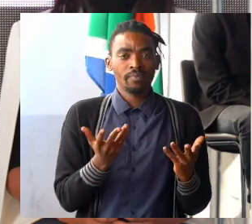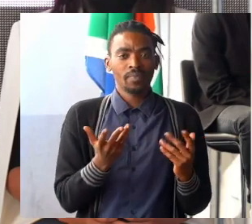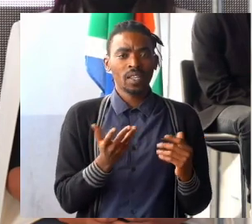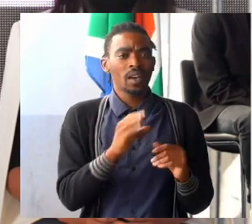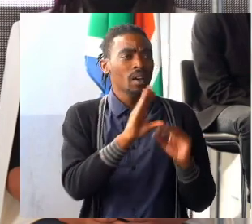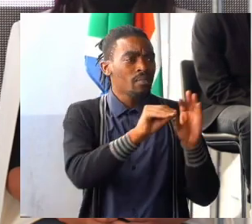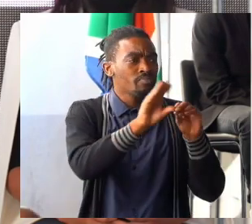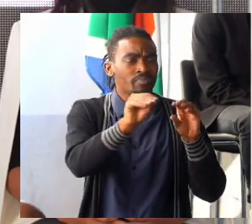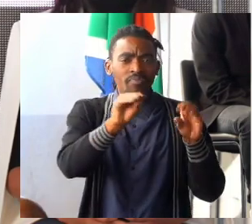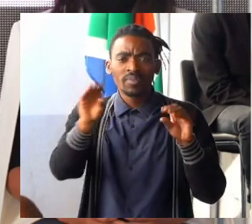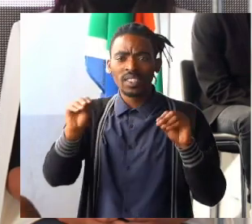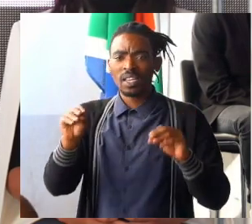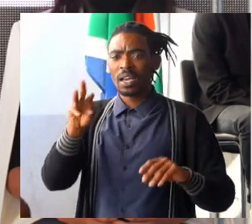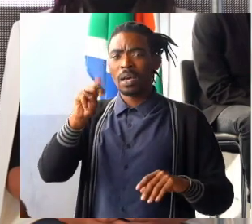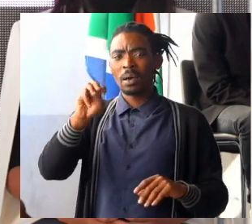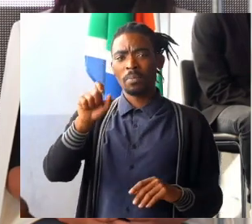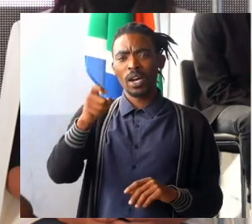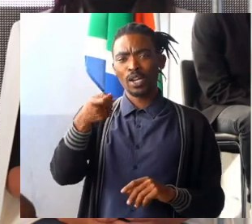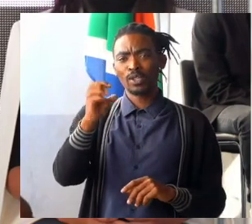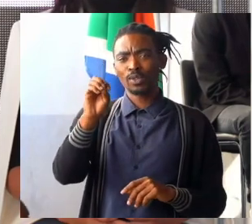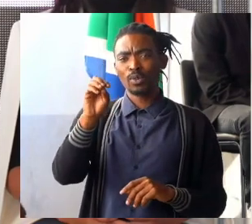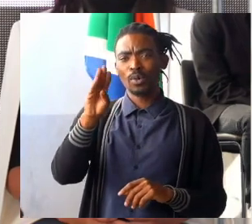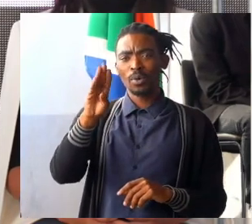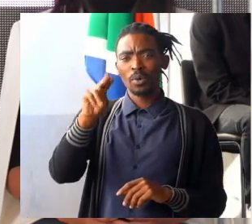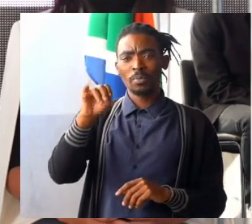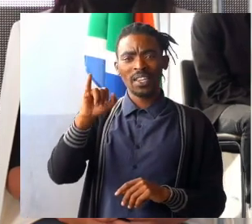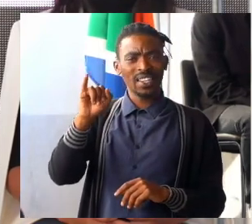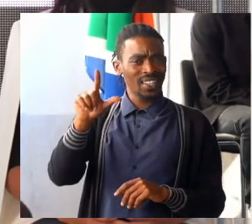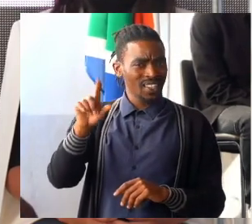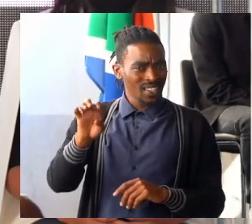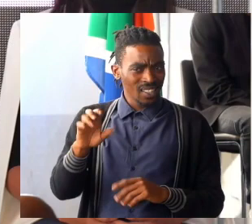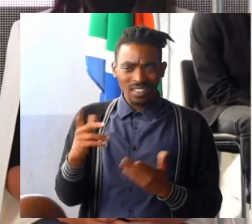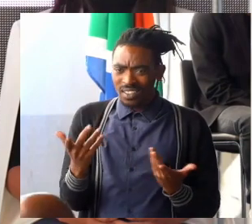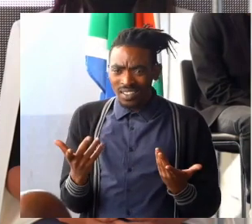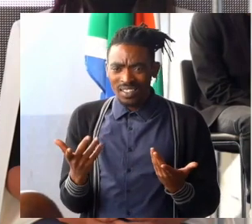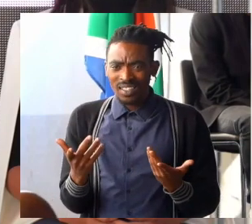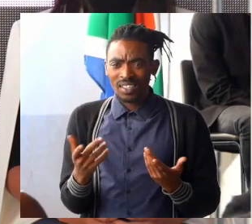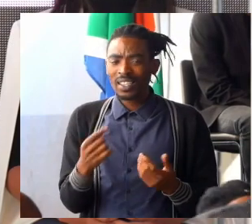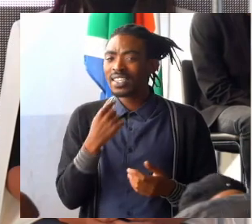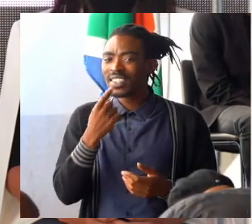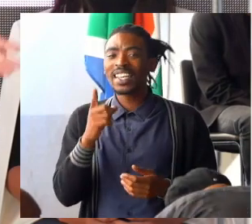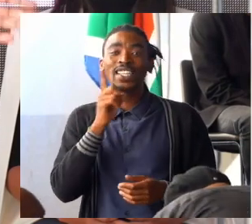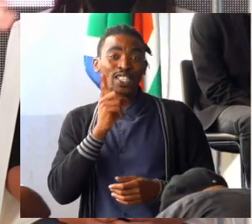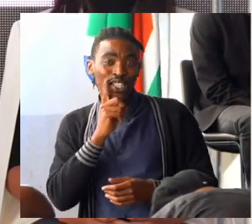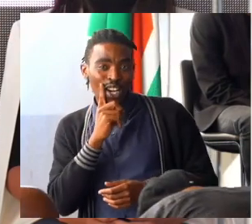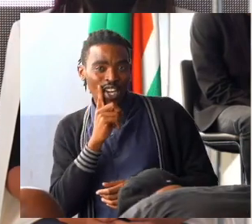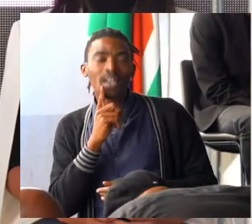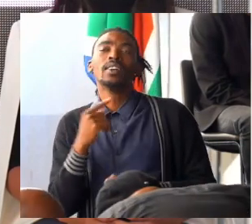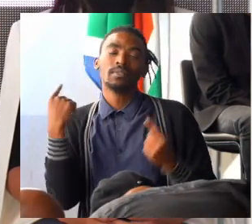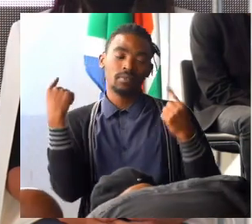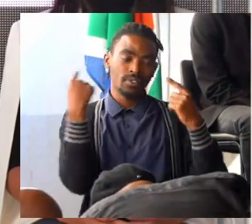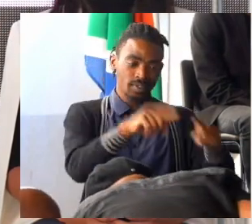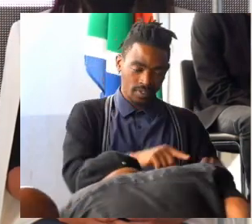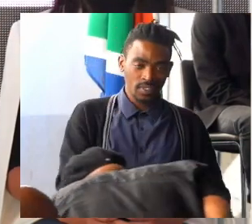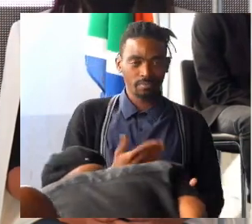Babuze abapi emaqomeni okanye kuzwelisha. Oh, ushokwa tishala.